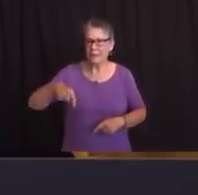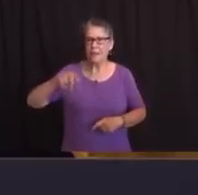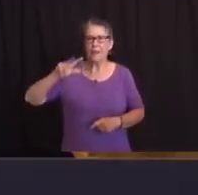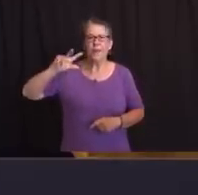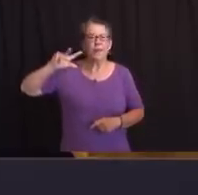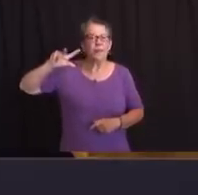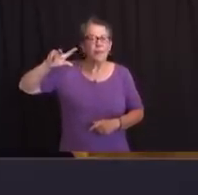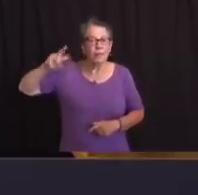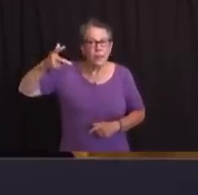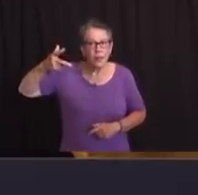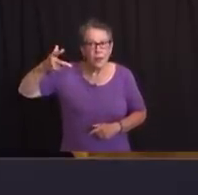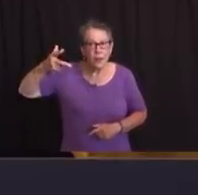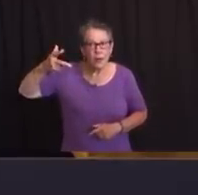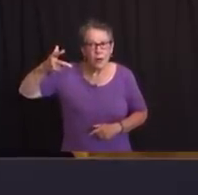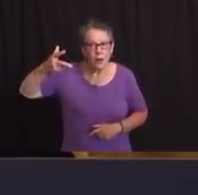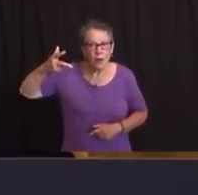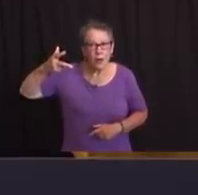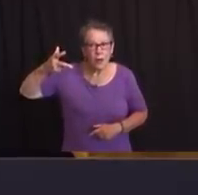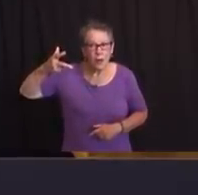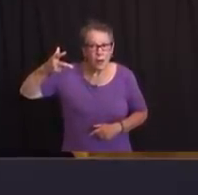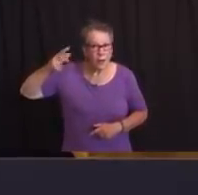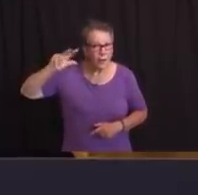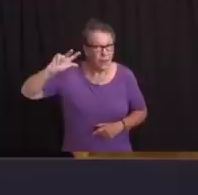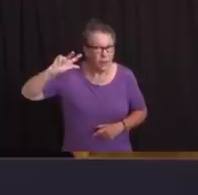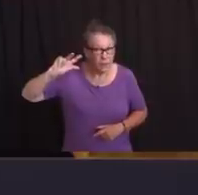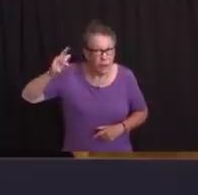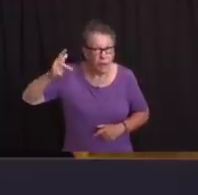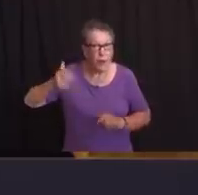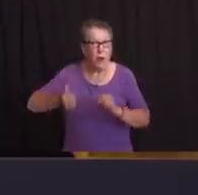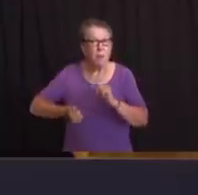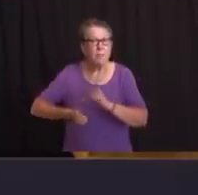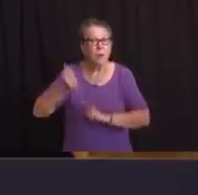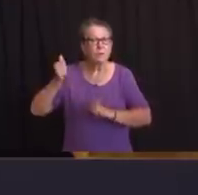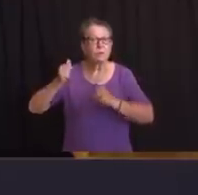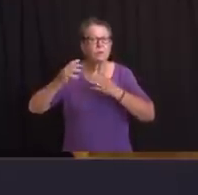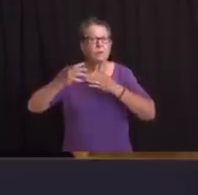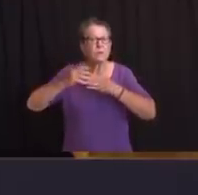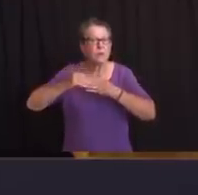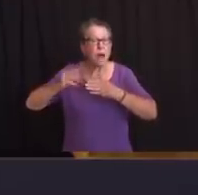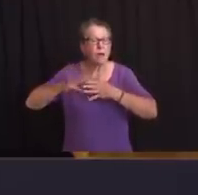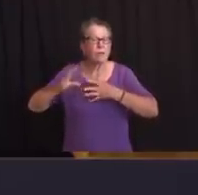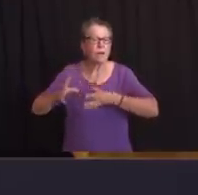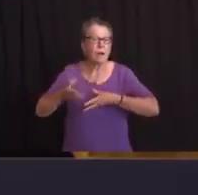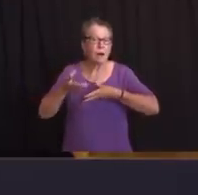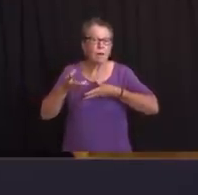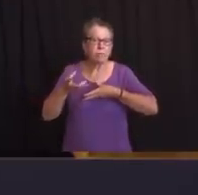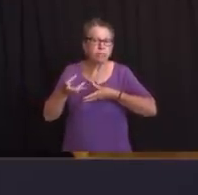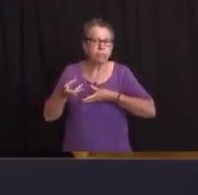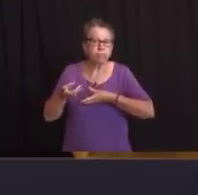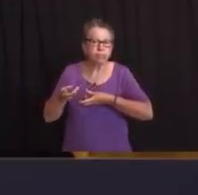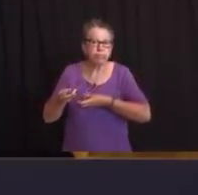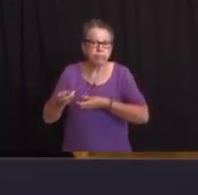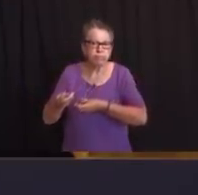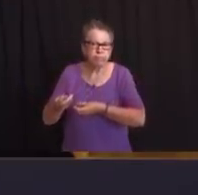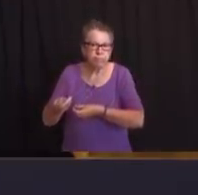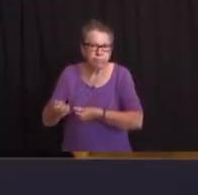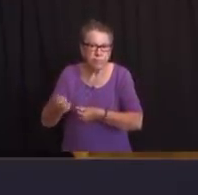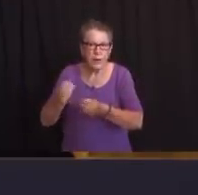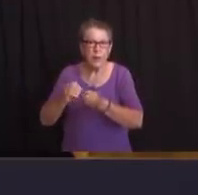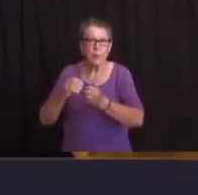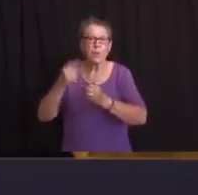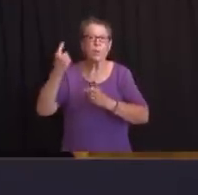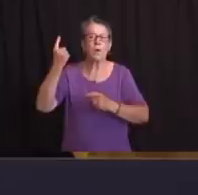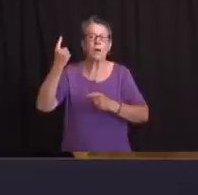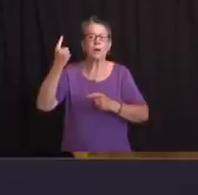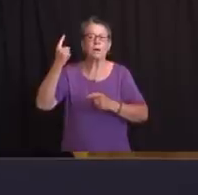per capita, size of state, number of small businesses, number 3 in America behind California. We have 9.3